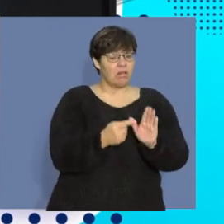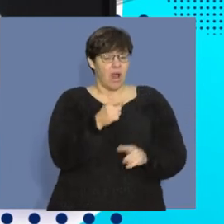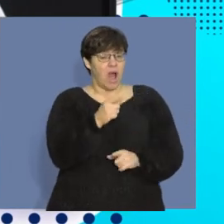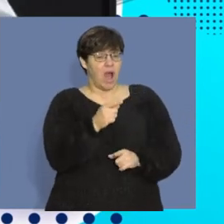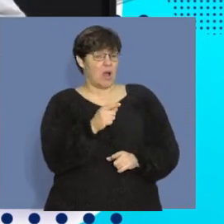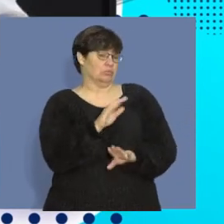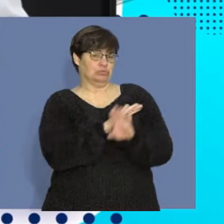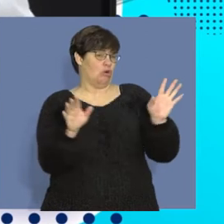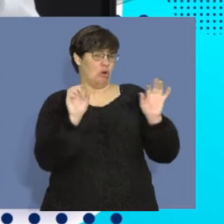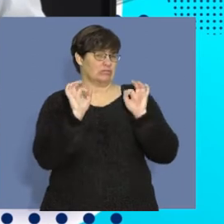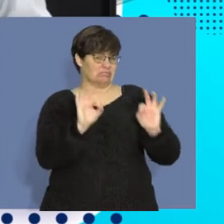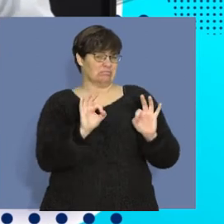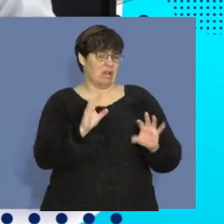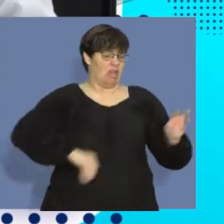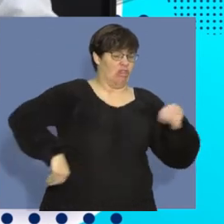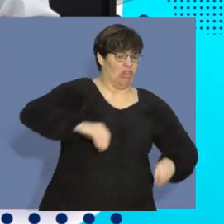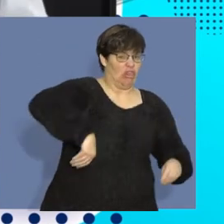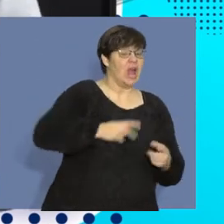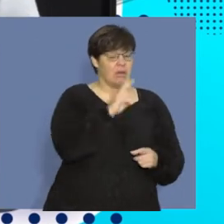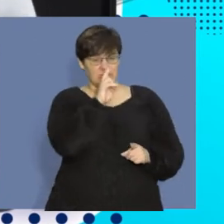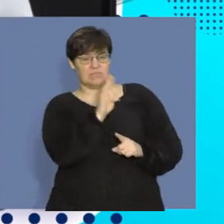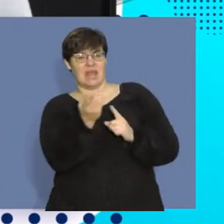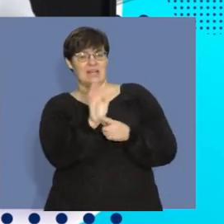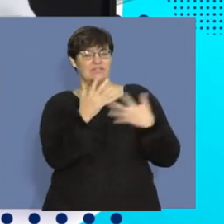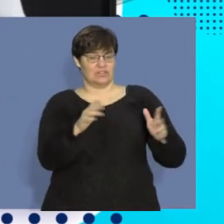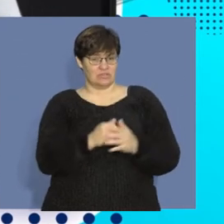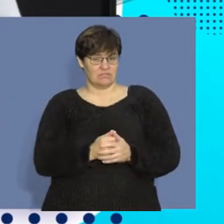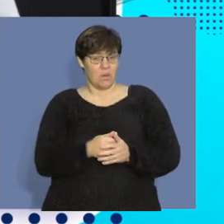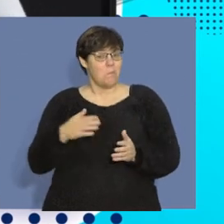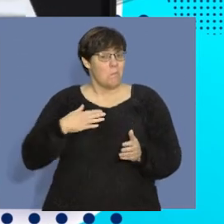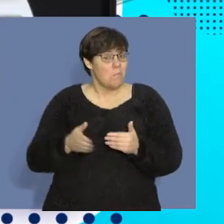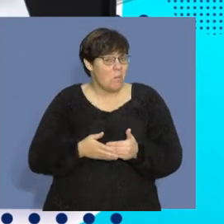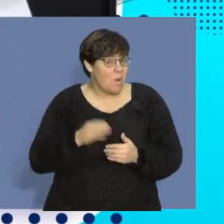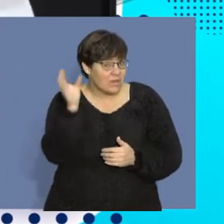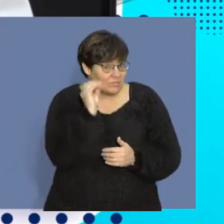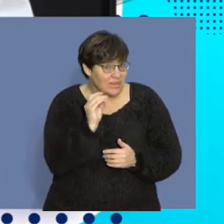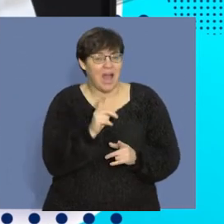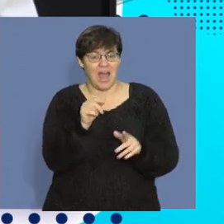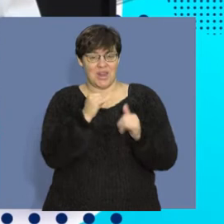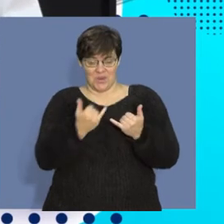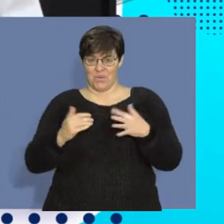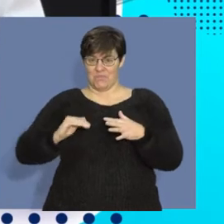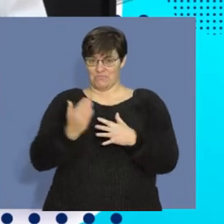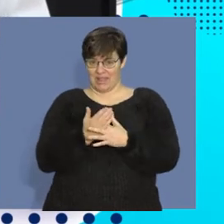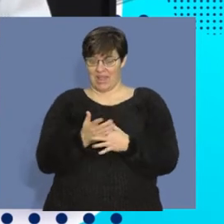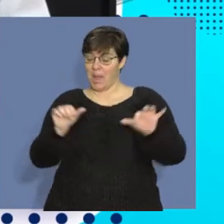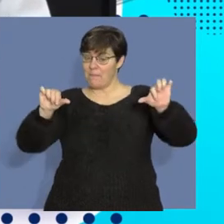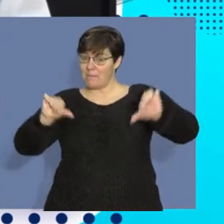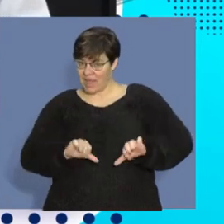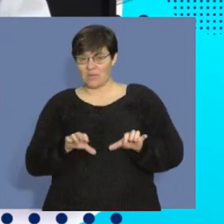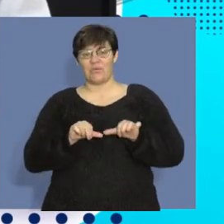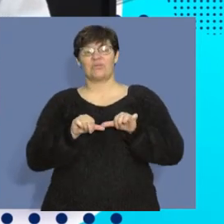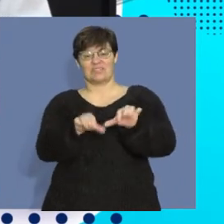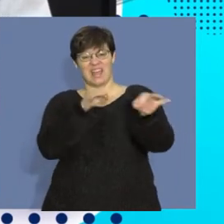behavior, but I'm sure you want to know more about VAT. So the place to be is with us. Let's take a quick break, and when we come